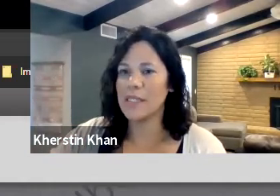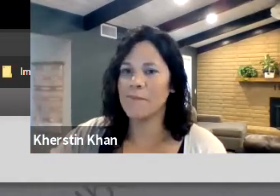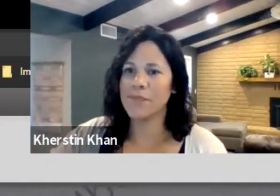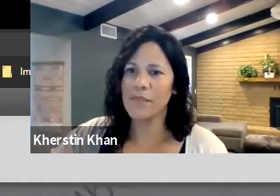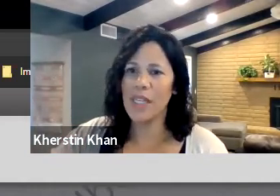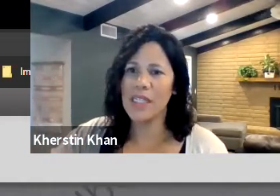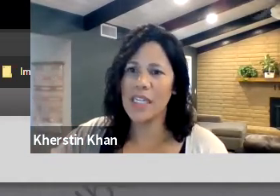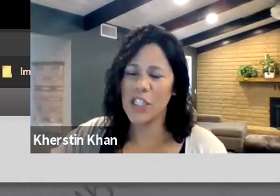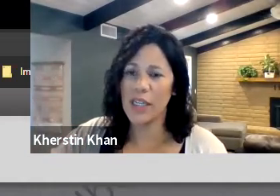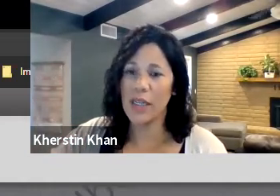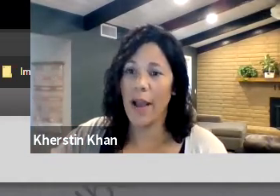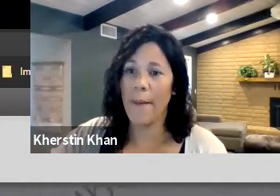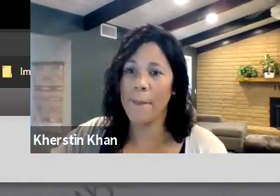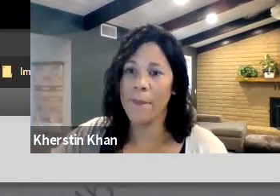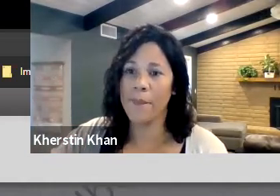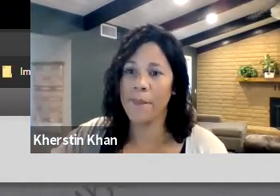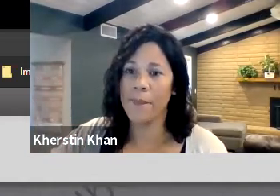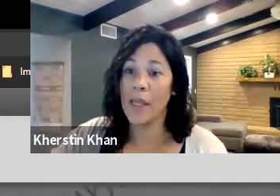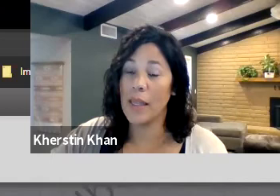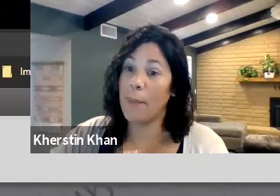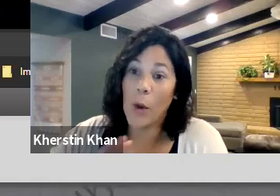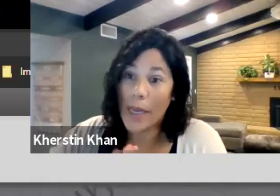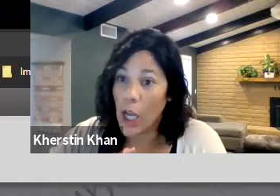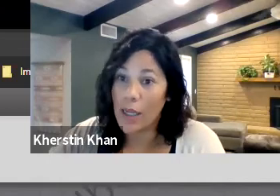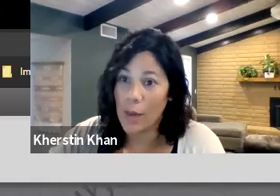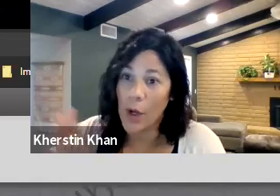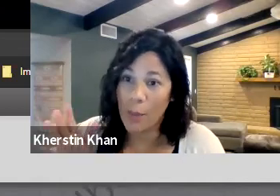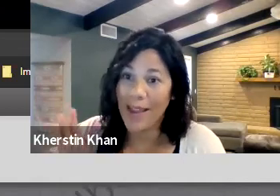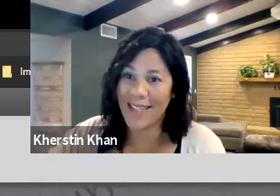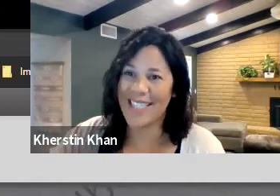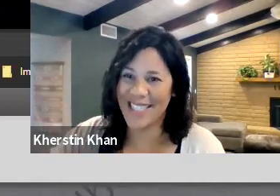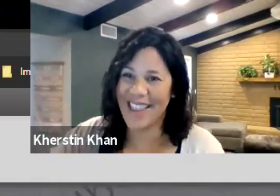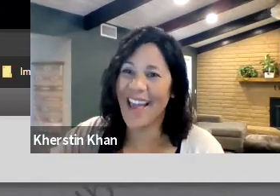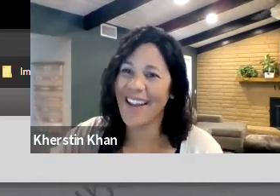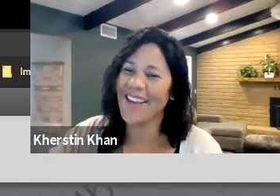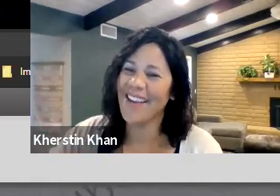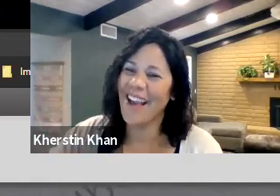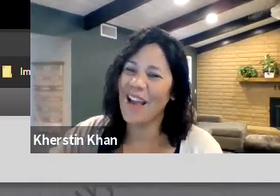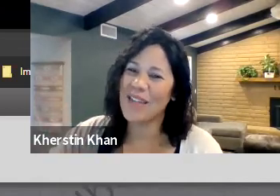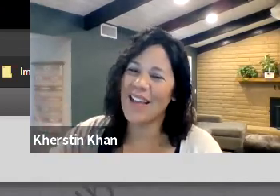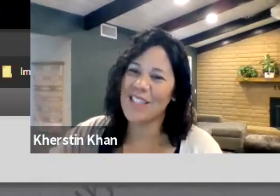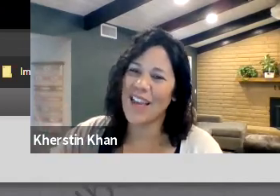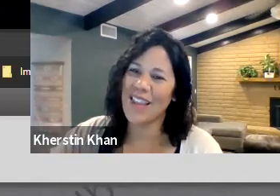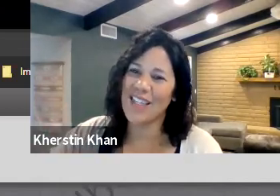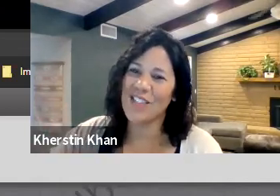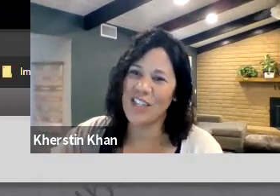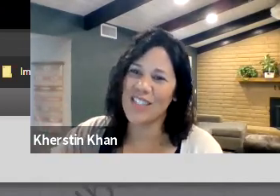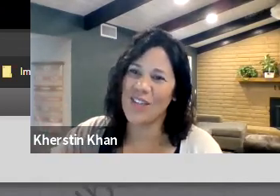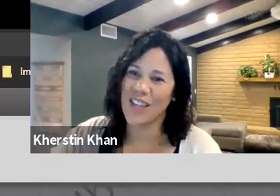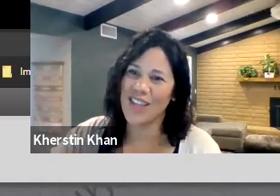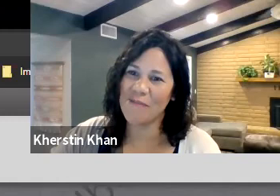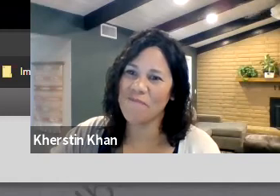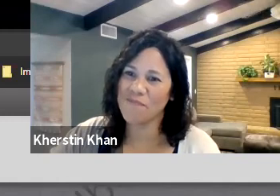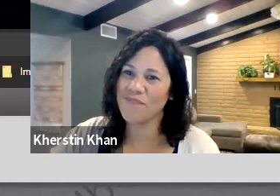on this session, they may or may not, I would hope, may attest to that. But it has, I think,